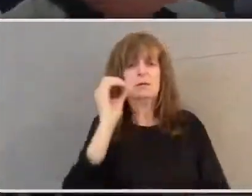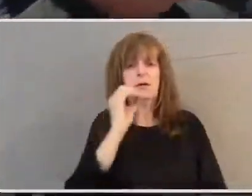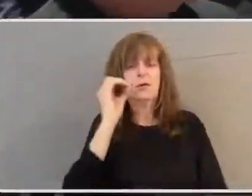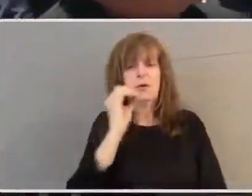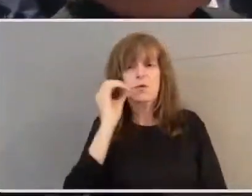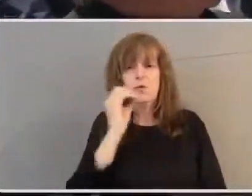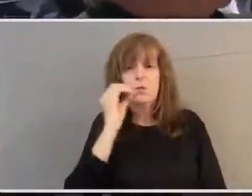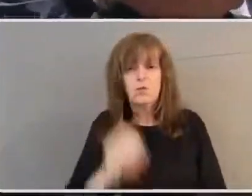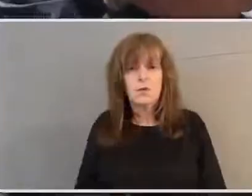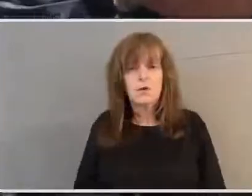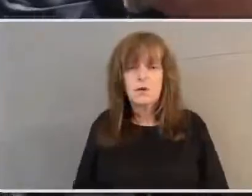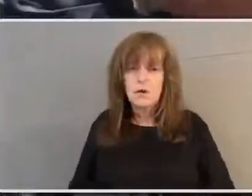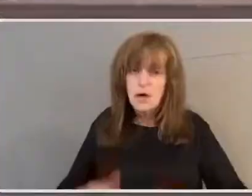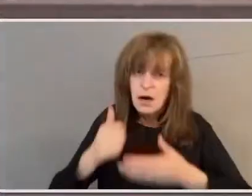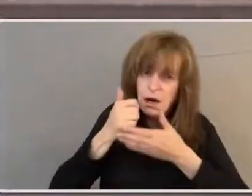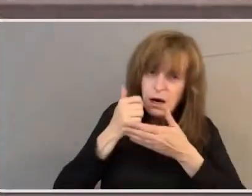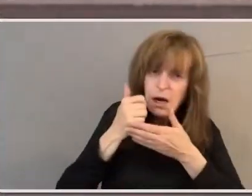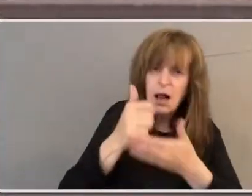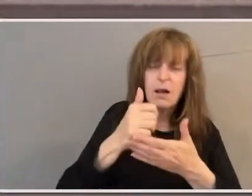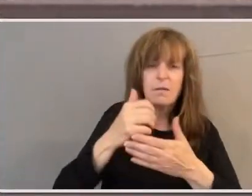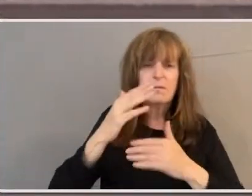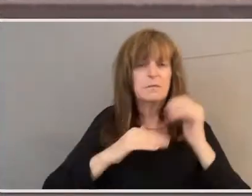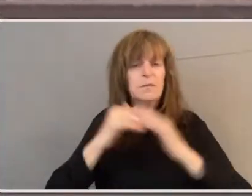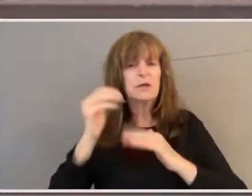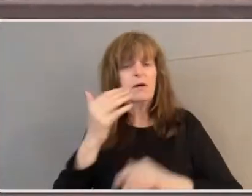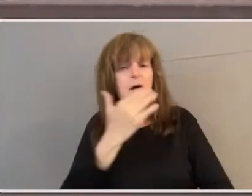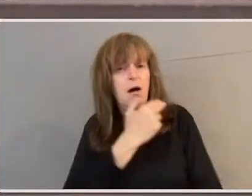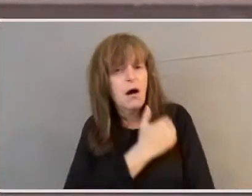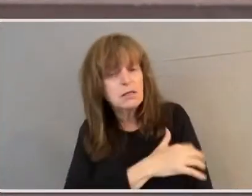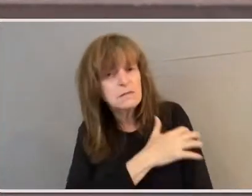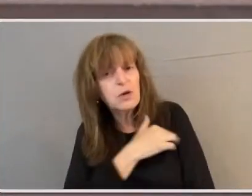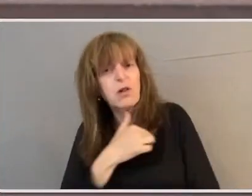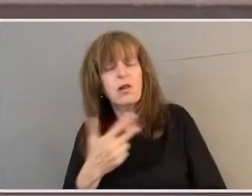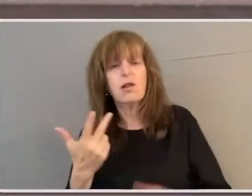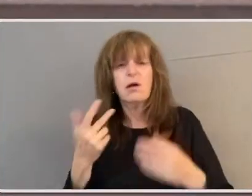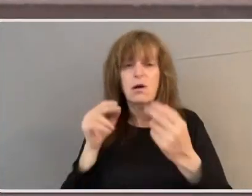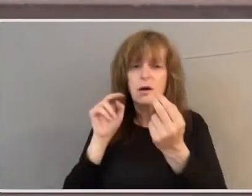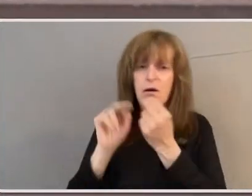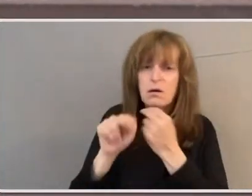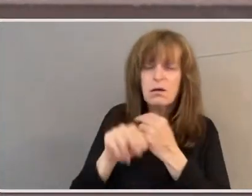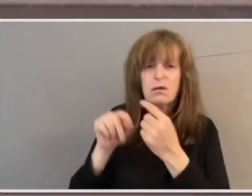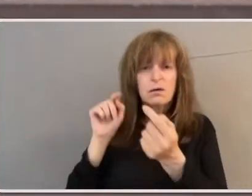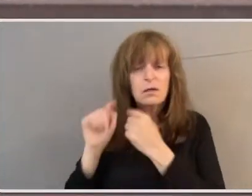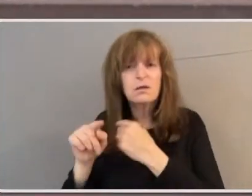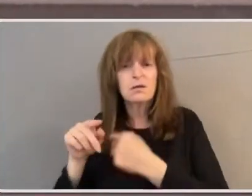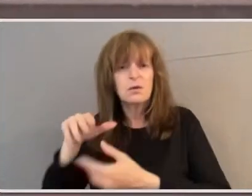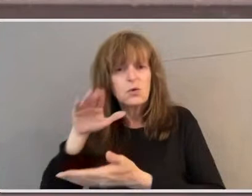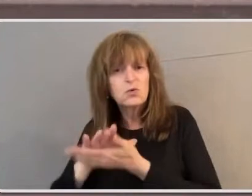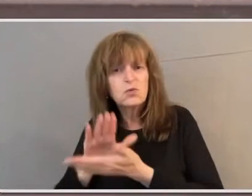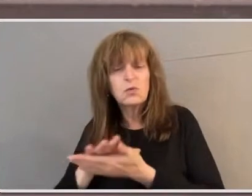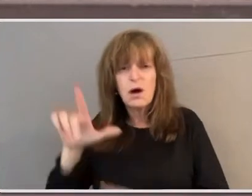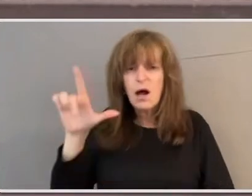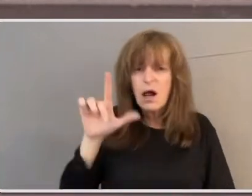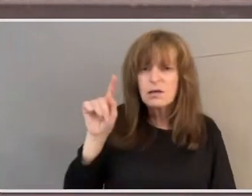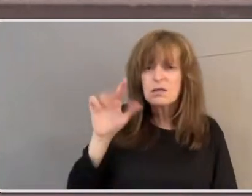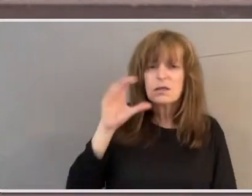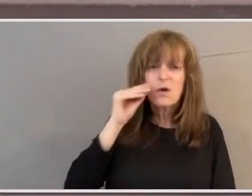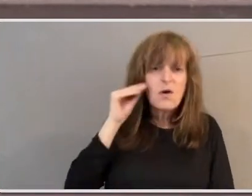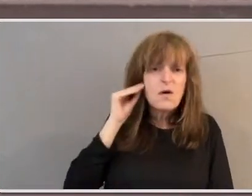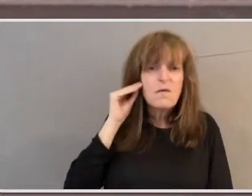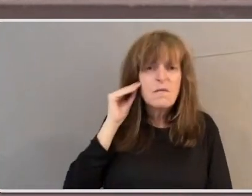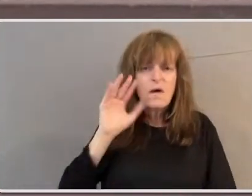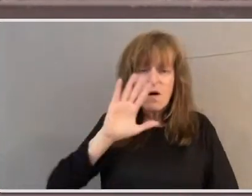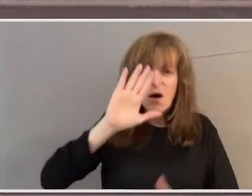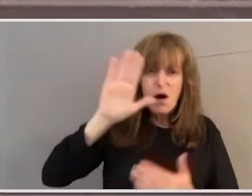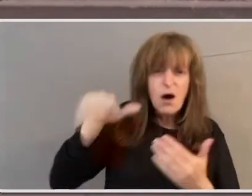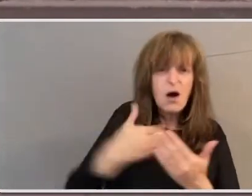hospitals, highways and transit, schools and long-term care homes. It's all hands on deck. And